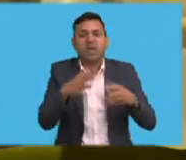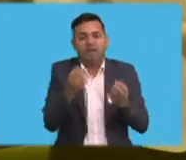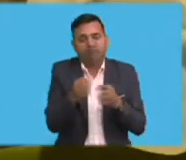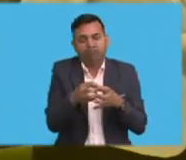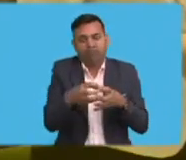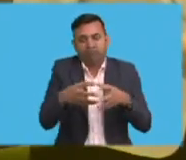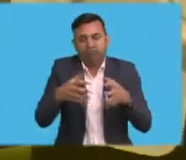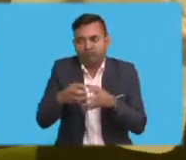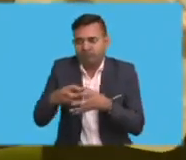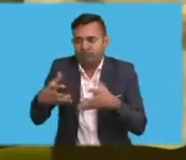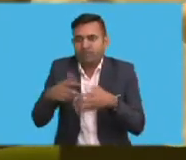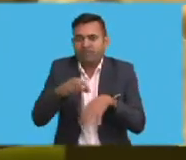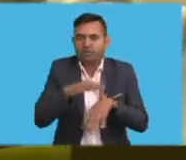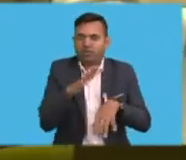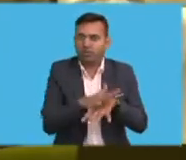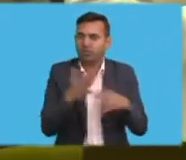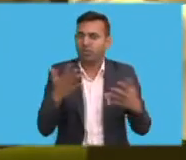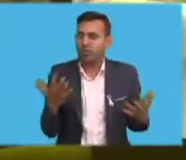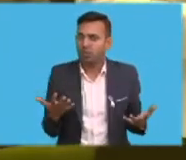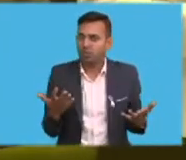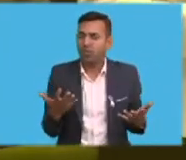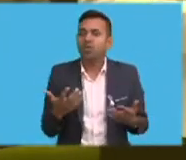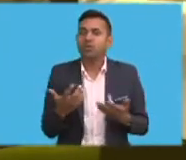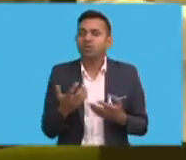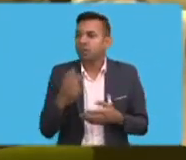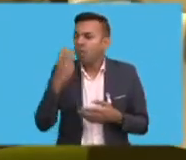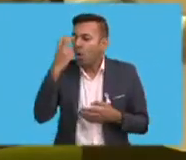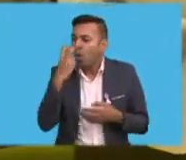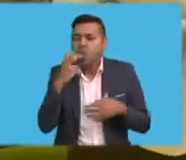unkept garages, unkept